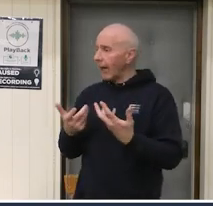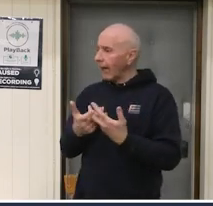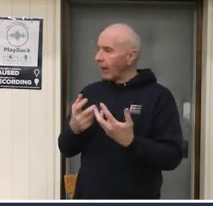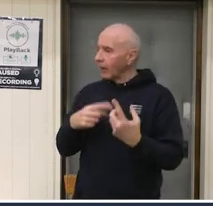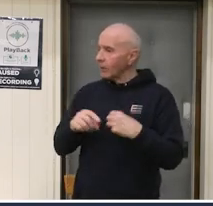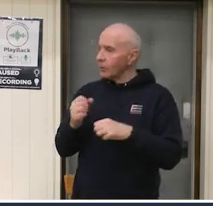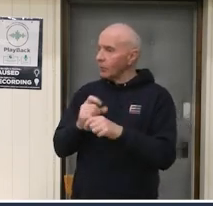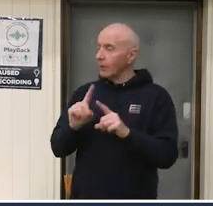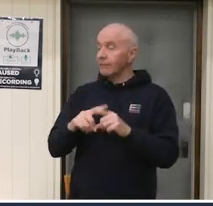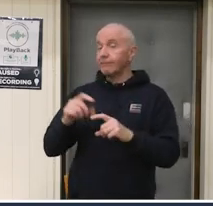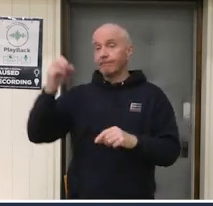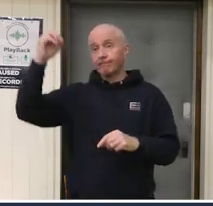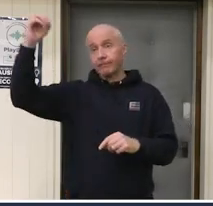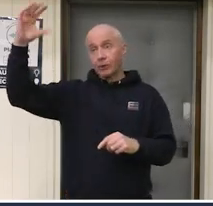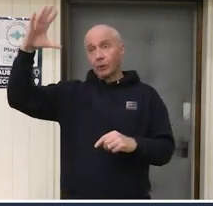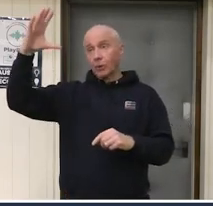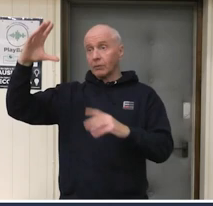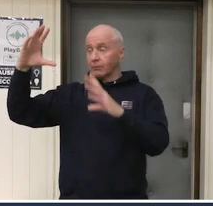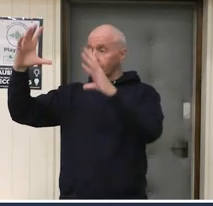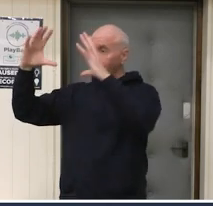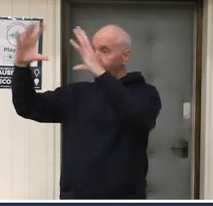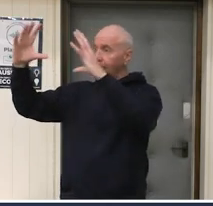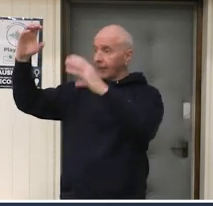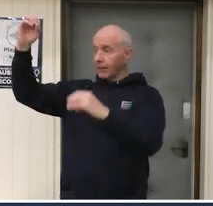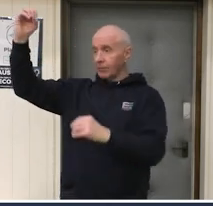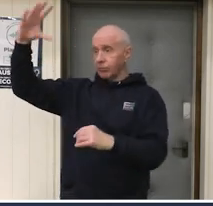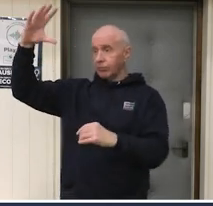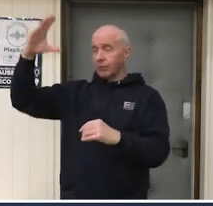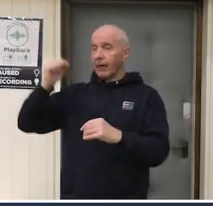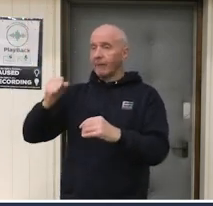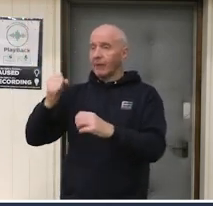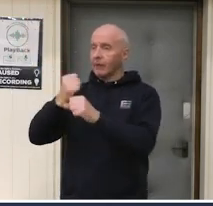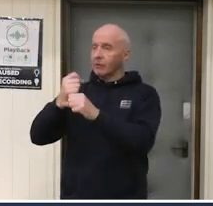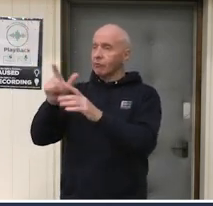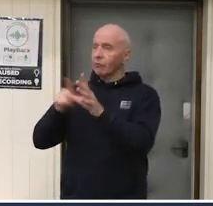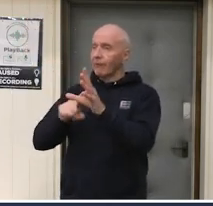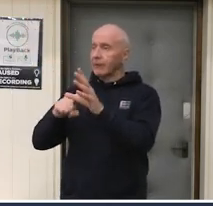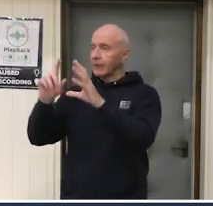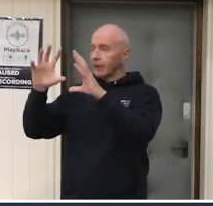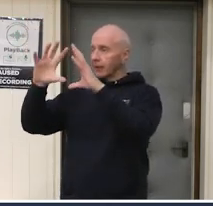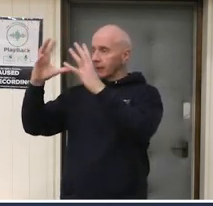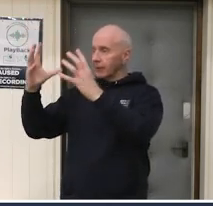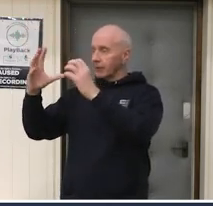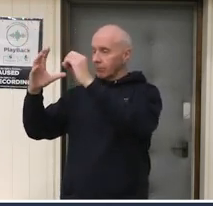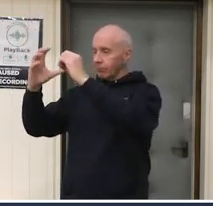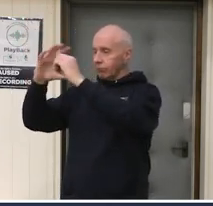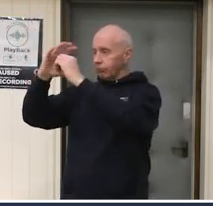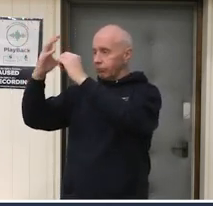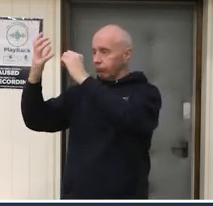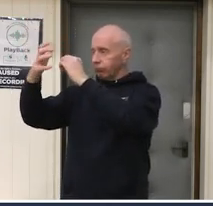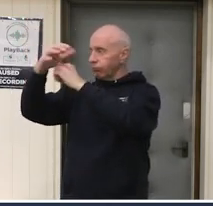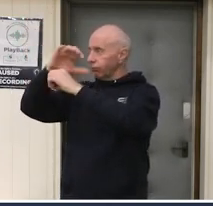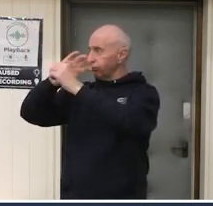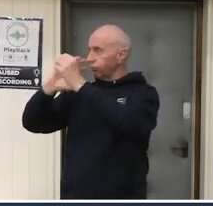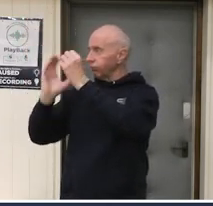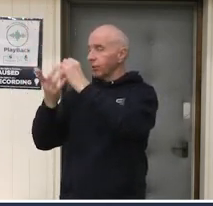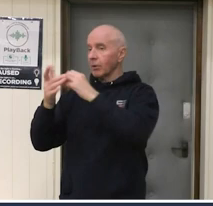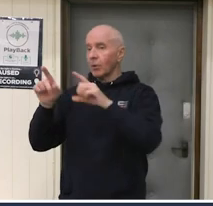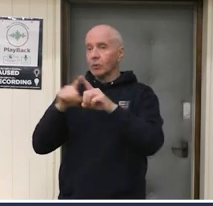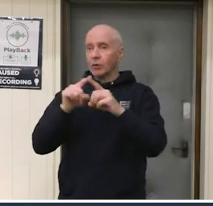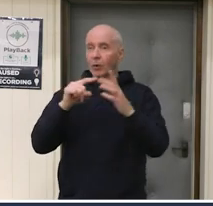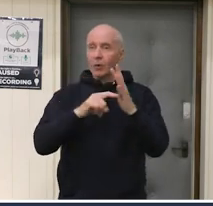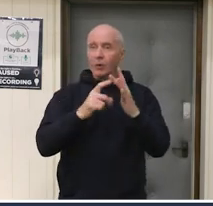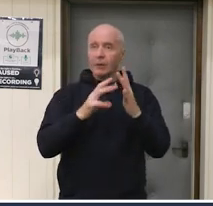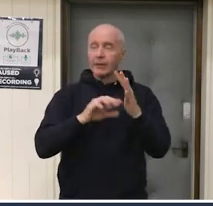is really smart, right? Because it's big, so it just uses its own gravitational field and time, right? Because it takes ages for this stuff to